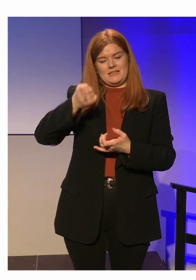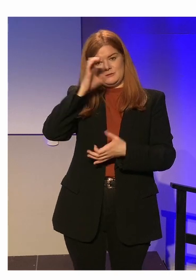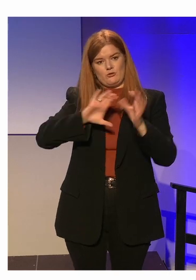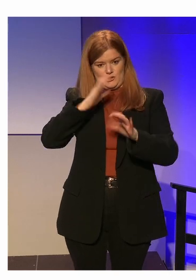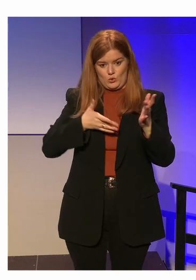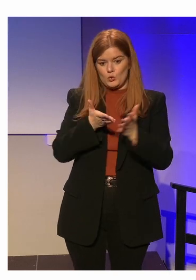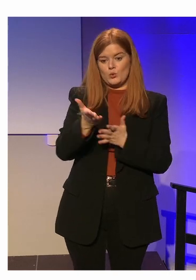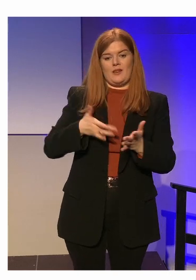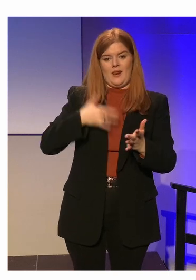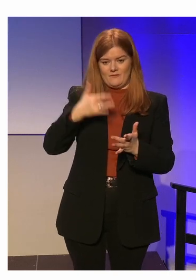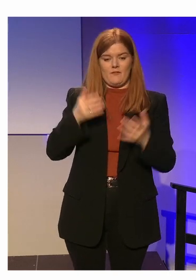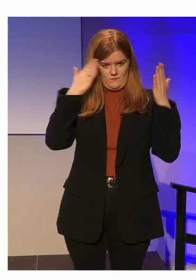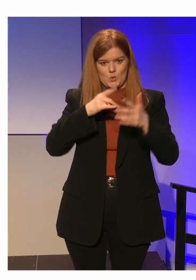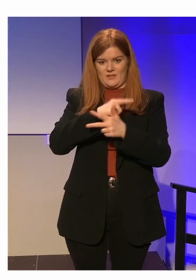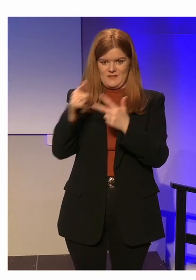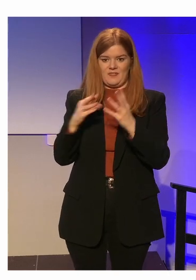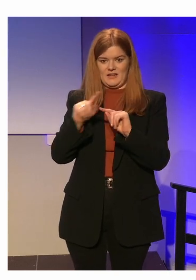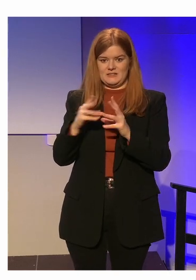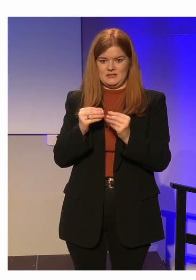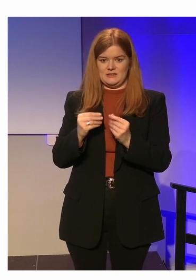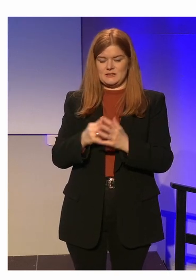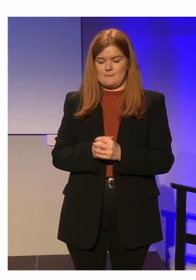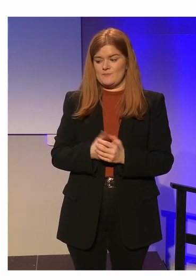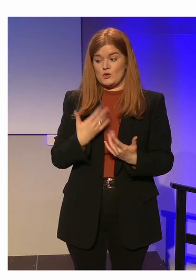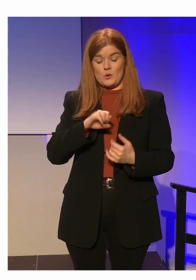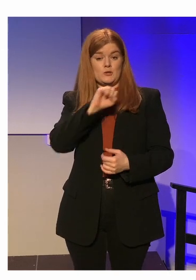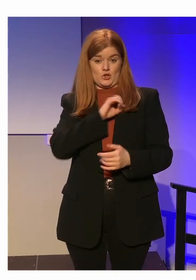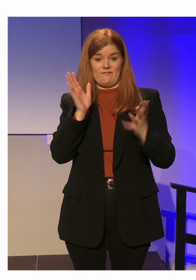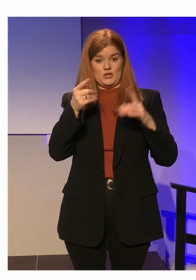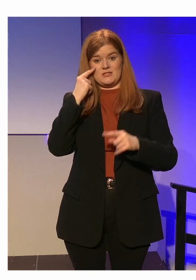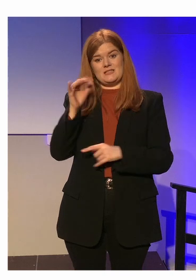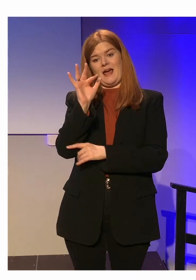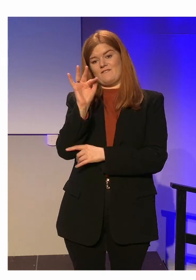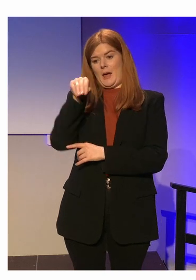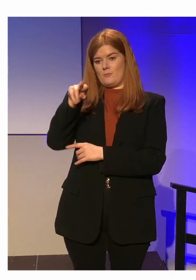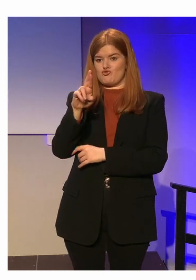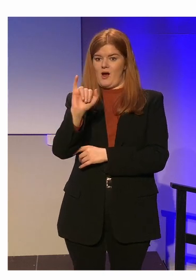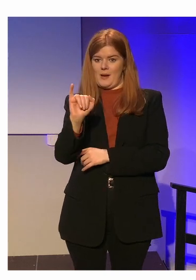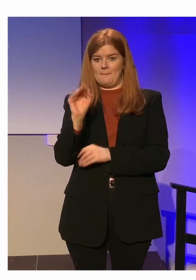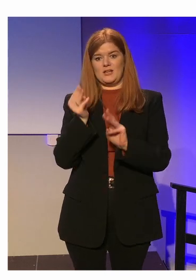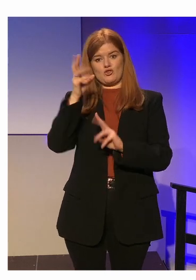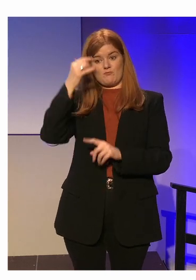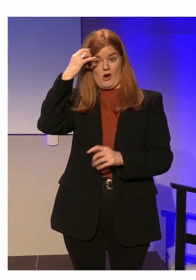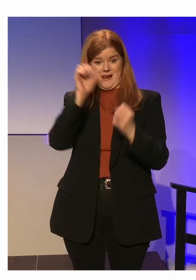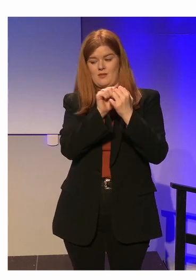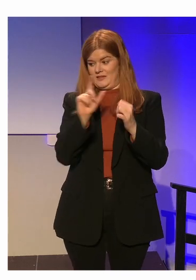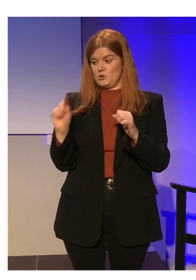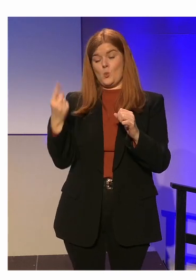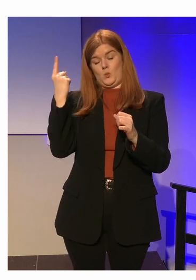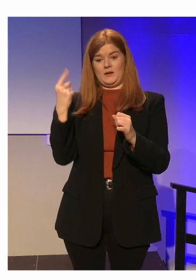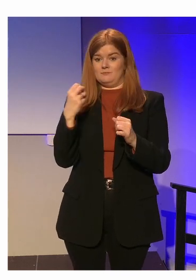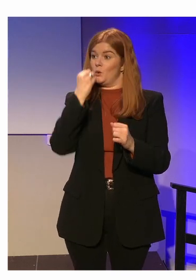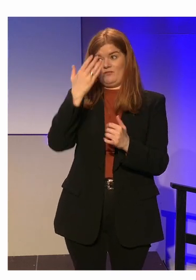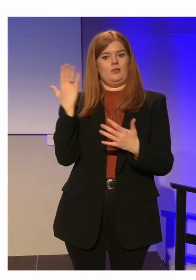lifespan is focused on these things. And I'm sure you've seen the fMRI images of the brain. This is one that is